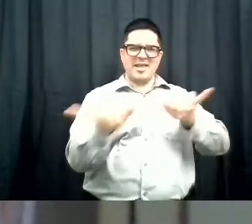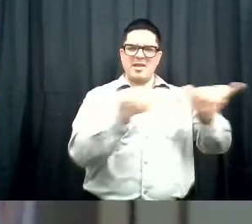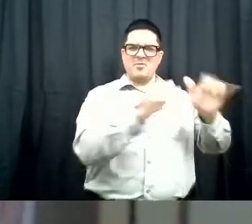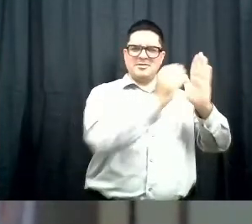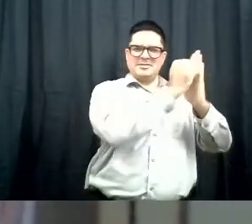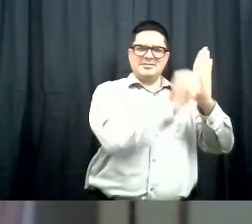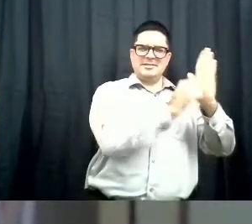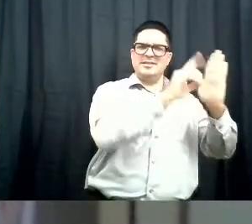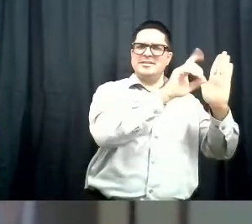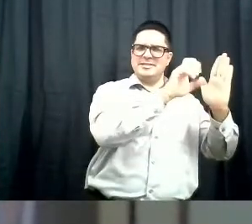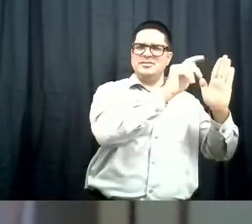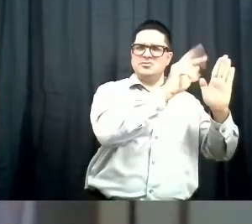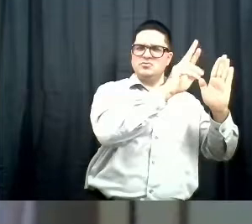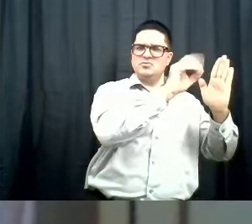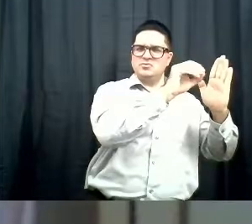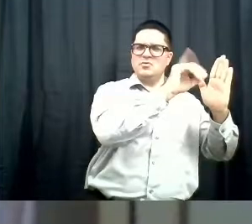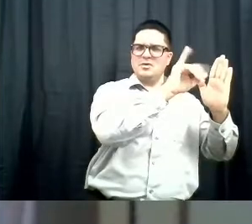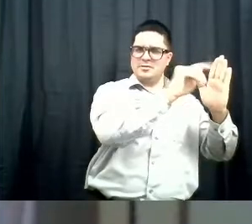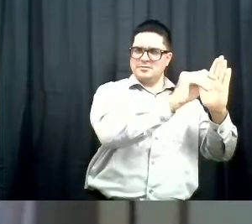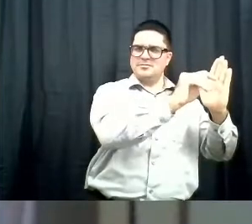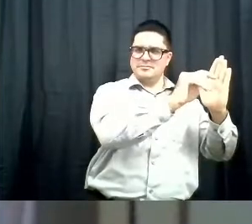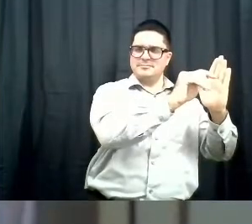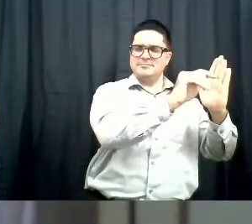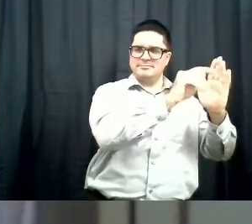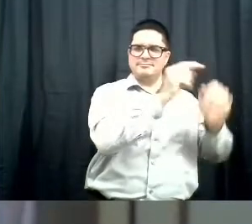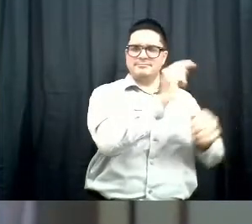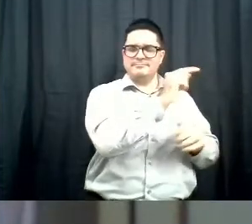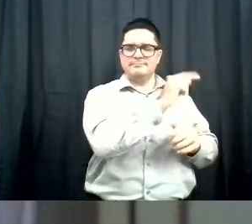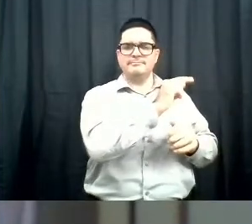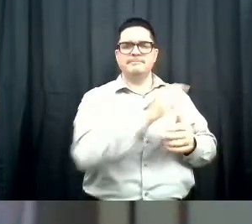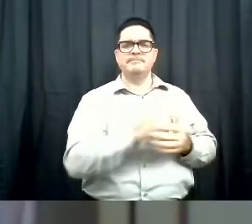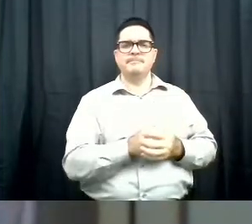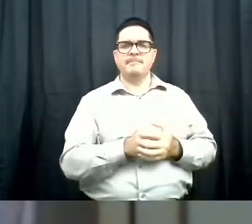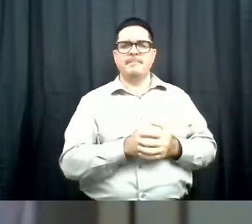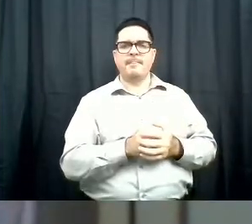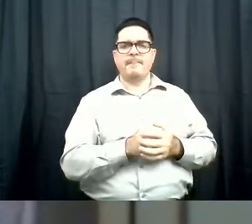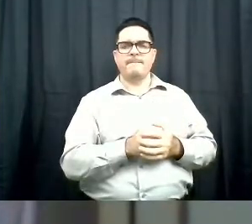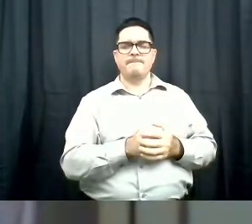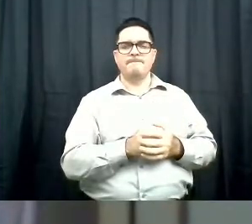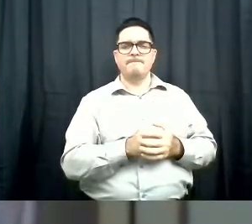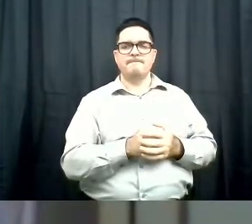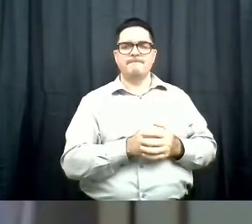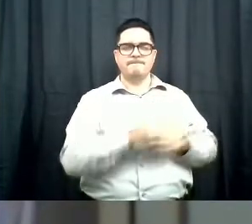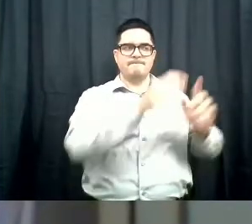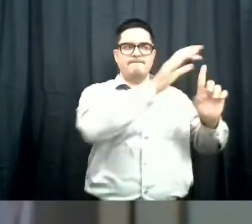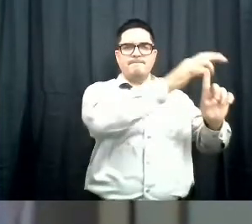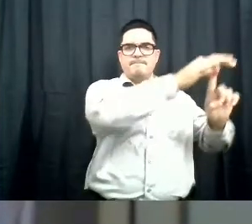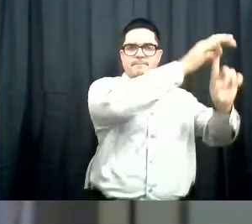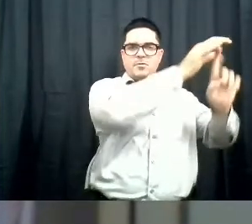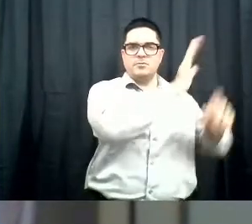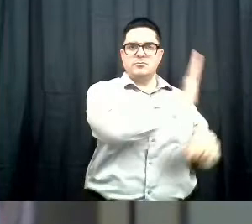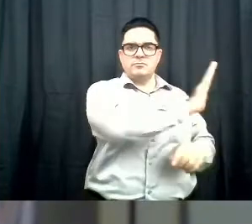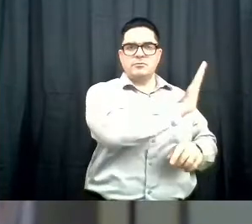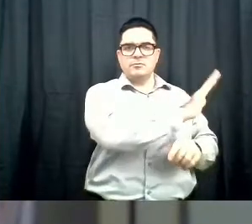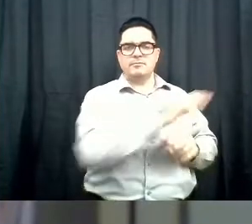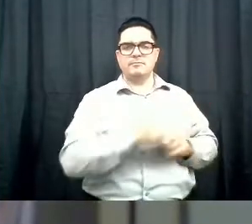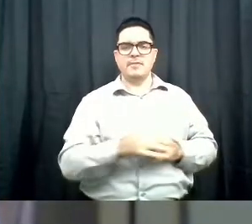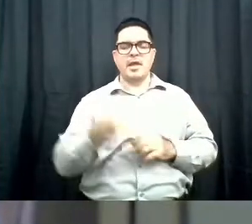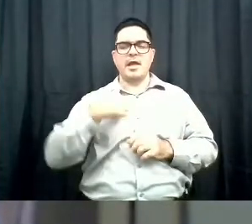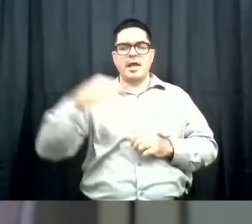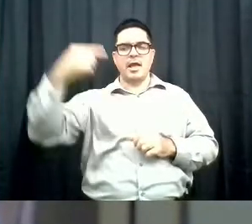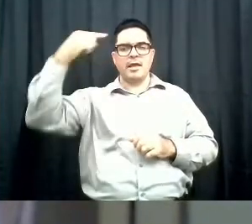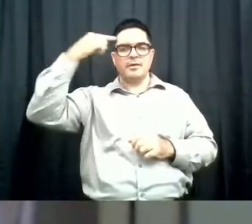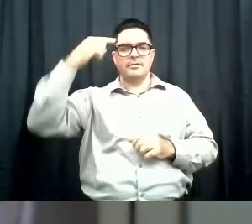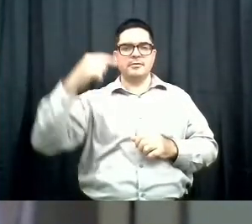not anywhere near where ERS was and is in Puerto Rico. And I think that complicates